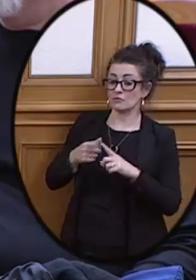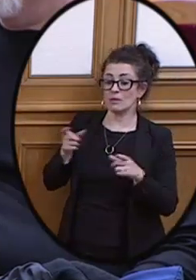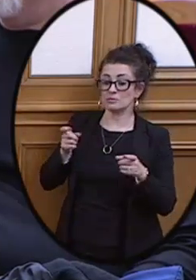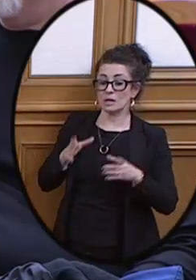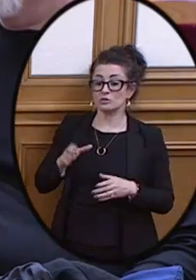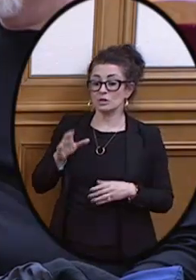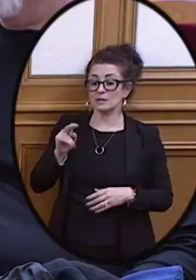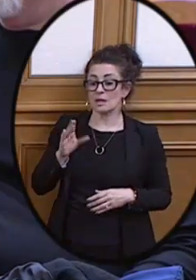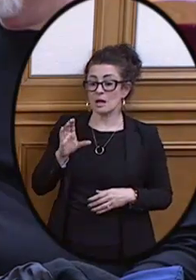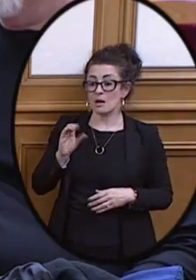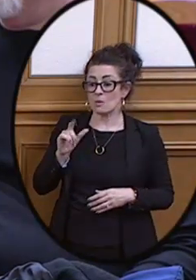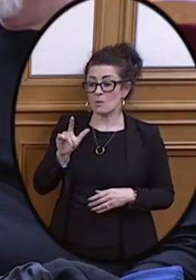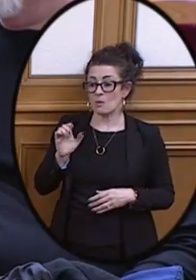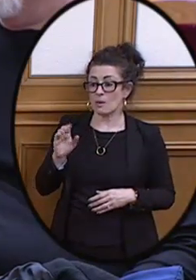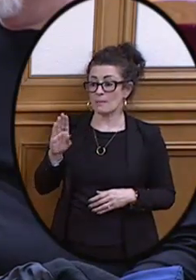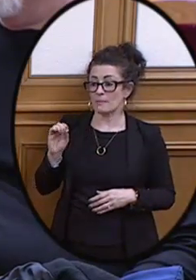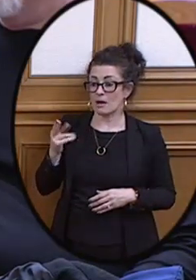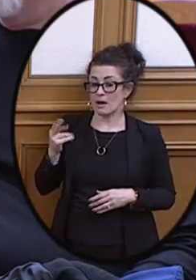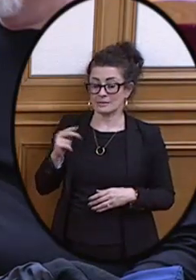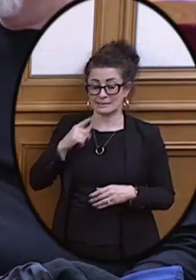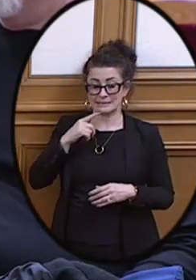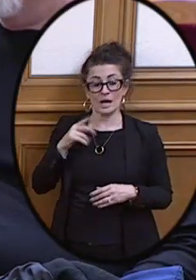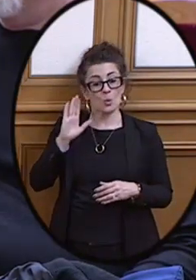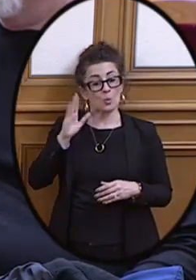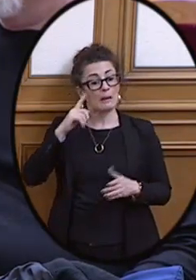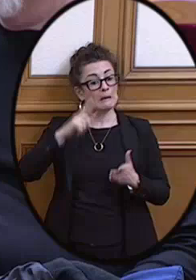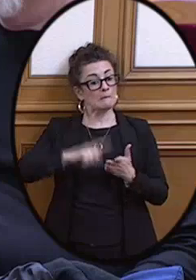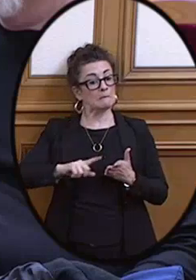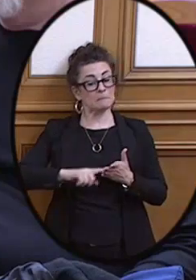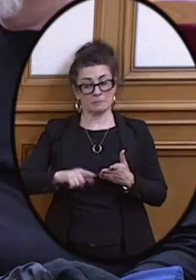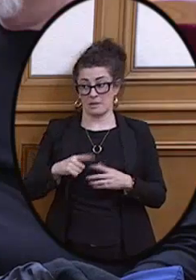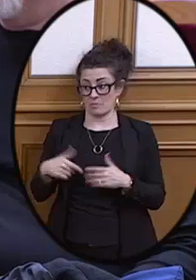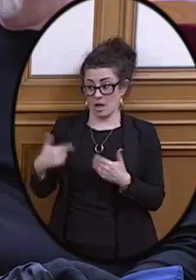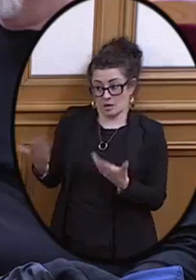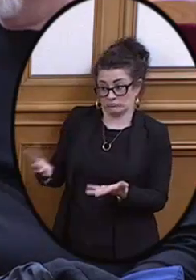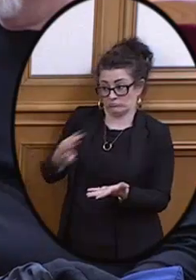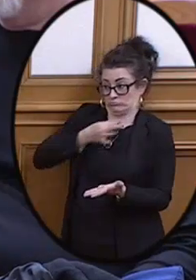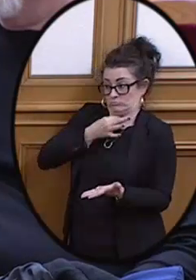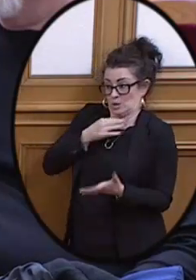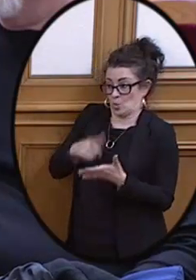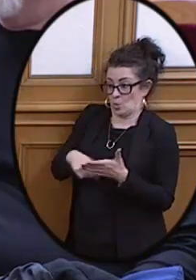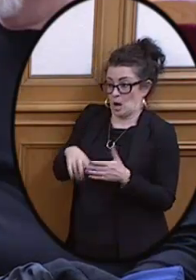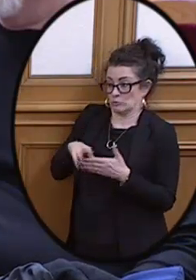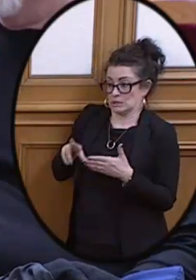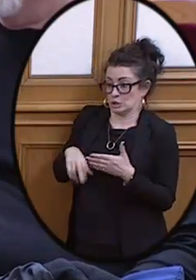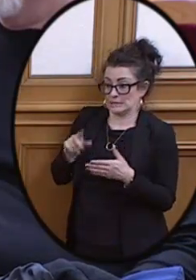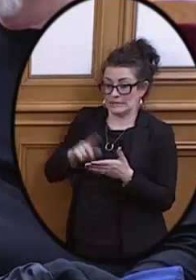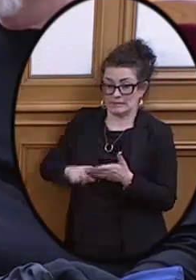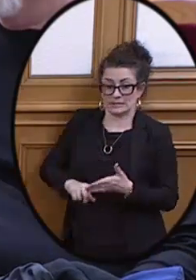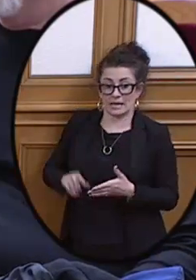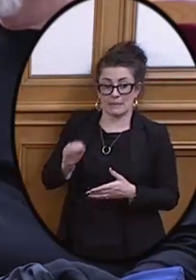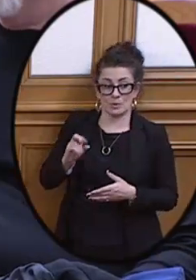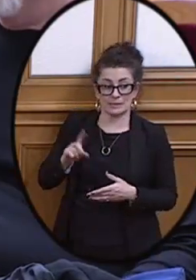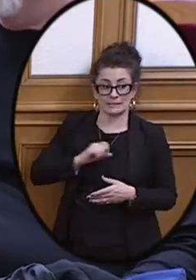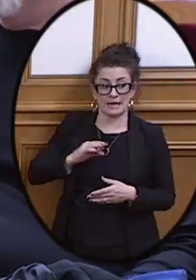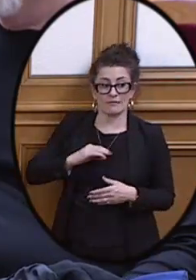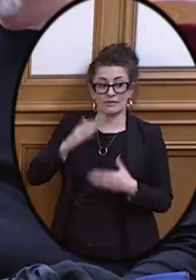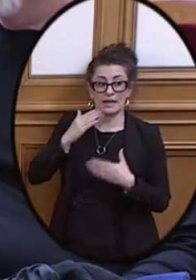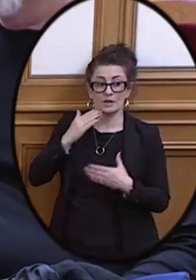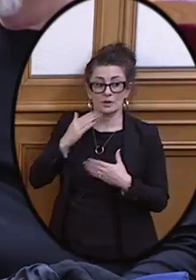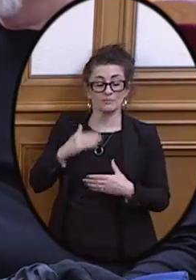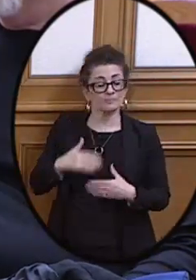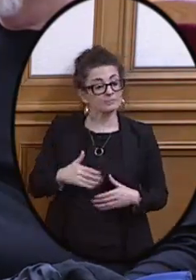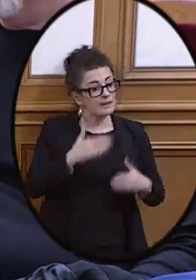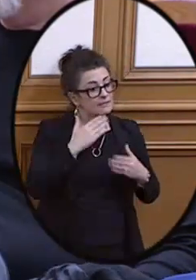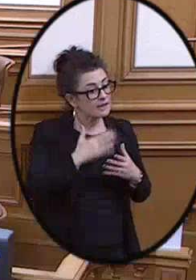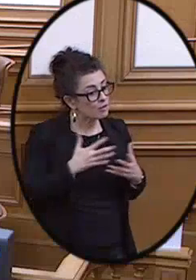Nicole Bond saying that it was being looked into, but I'm very much looking forward to finding out what the results are of that investigation by MOD staff. Thank you. Thank